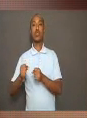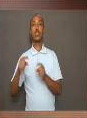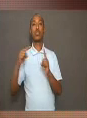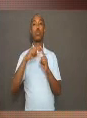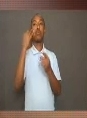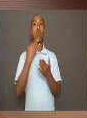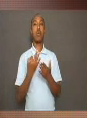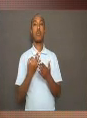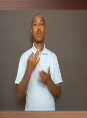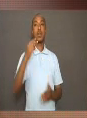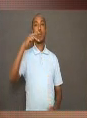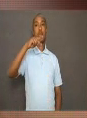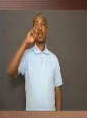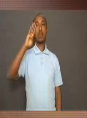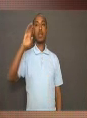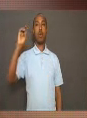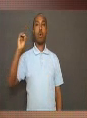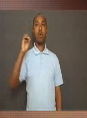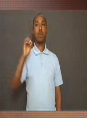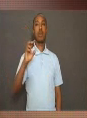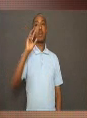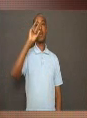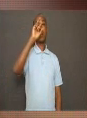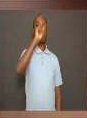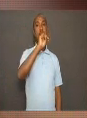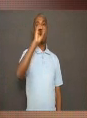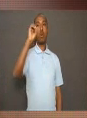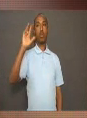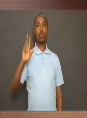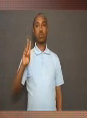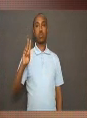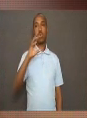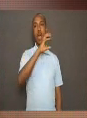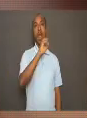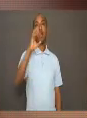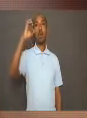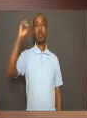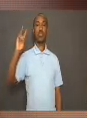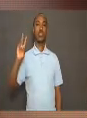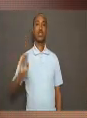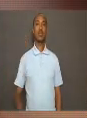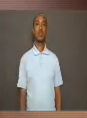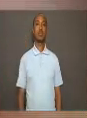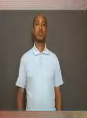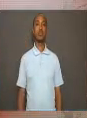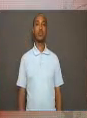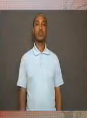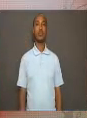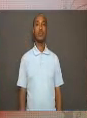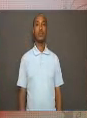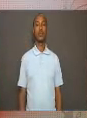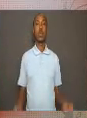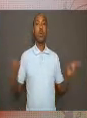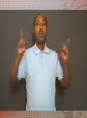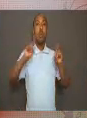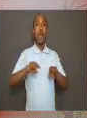form lead oxide, nitrogen dioxide, and oxygen.